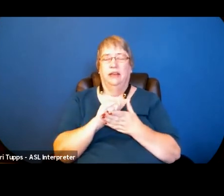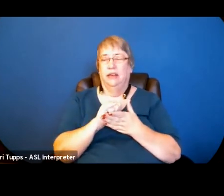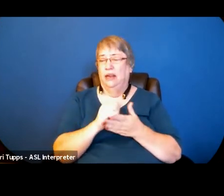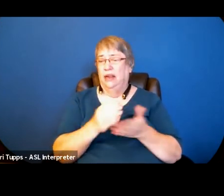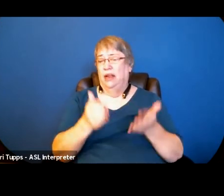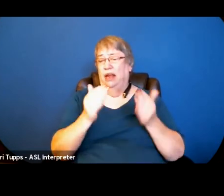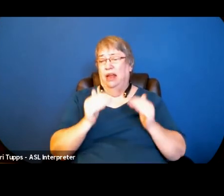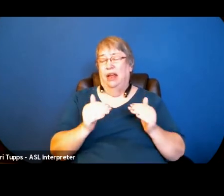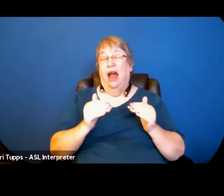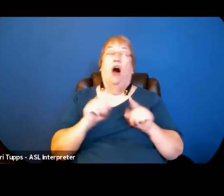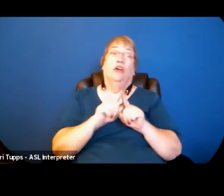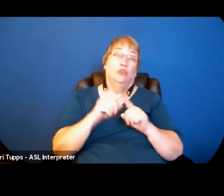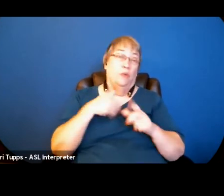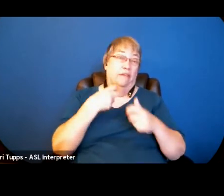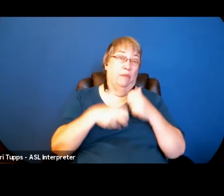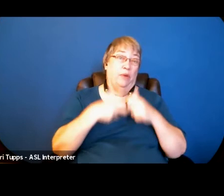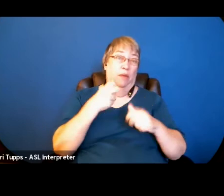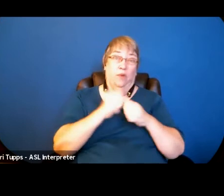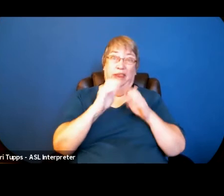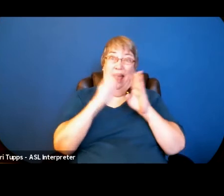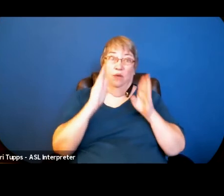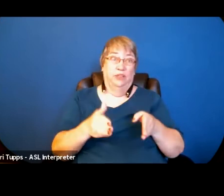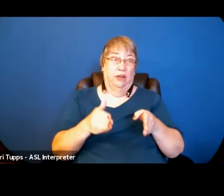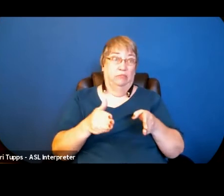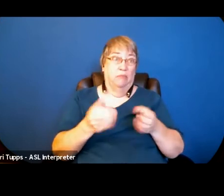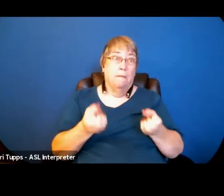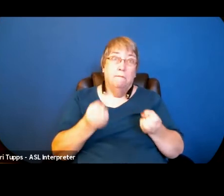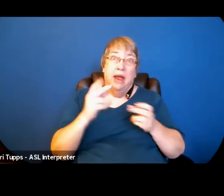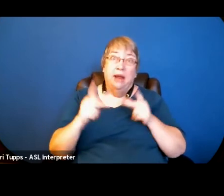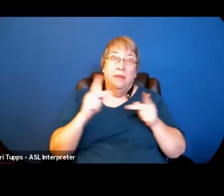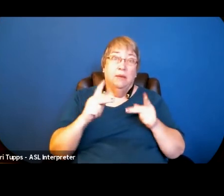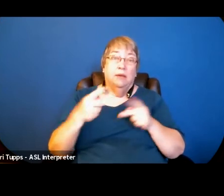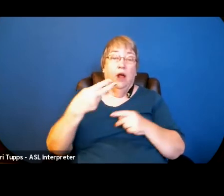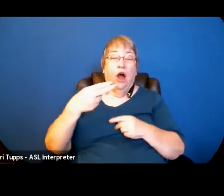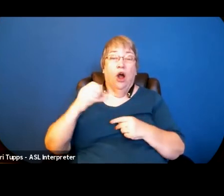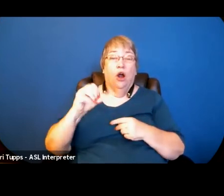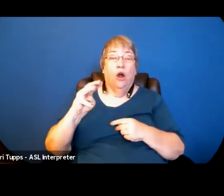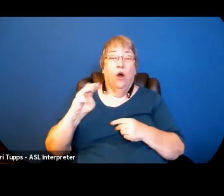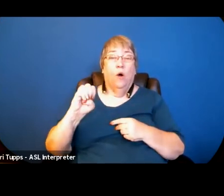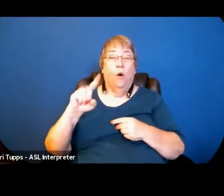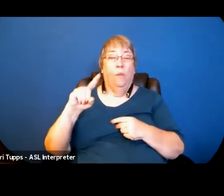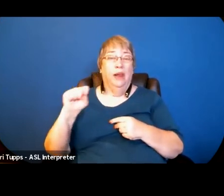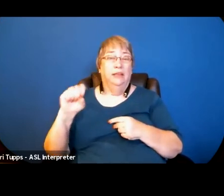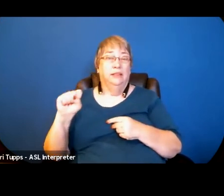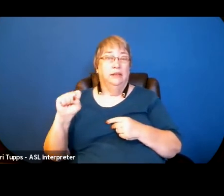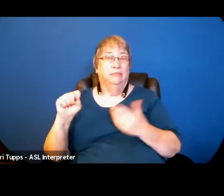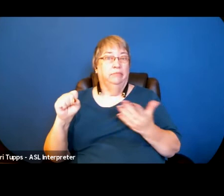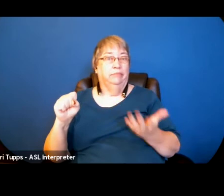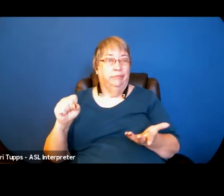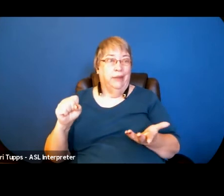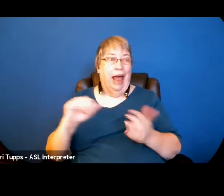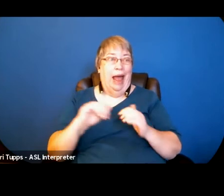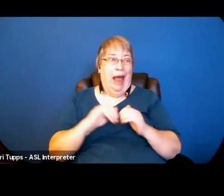and homelessness and insecure housing that we need to work really closely with the Division of Insurance on how we build out that strategy.